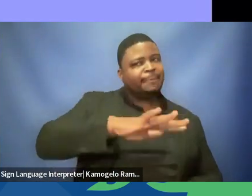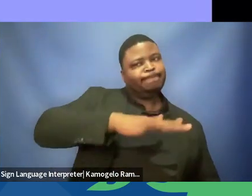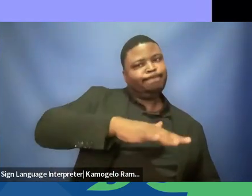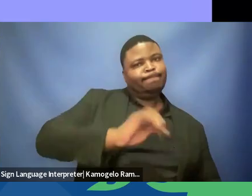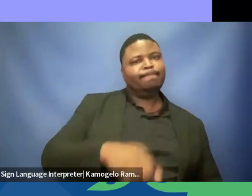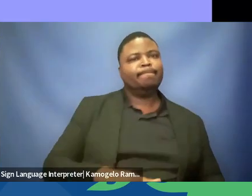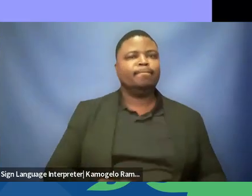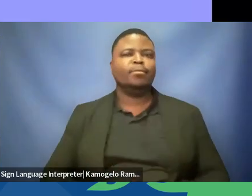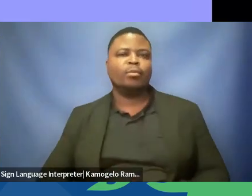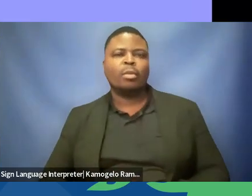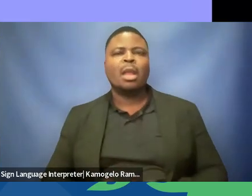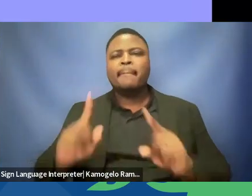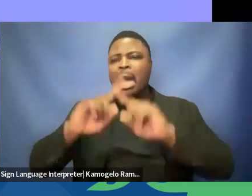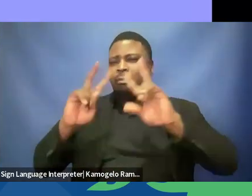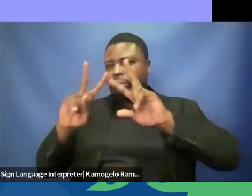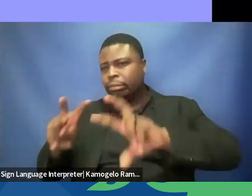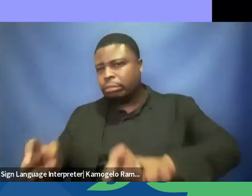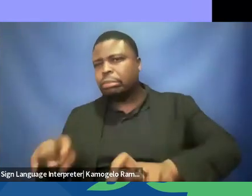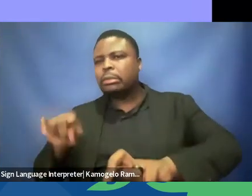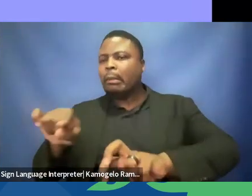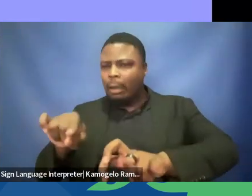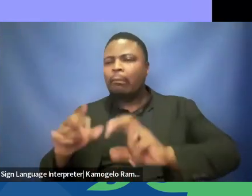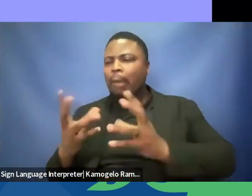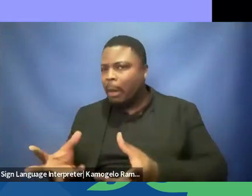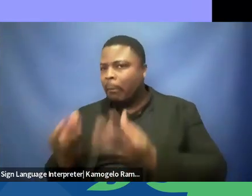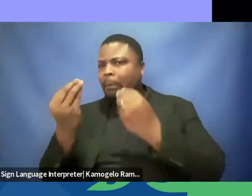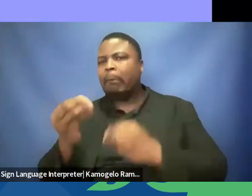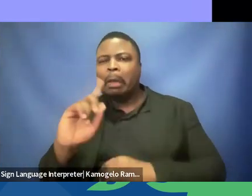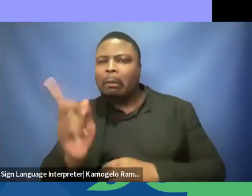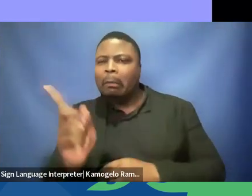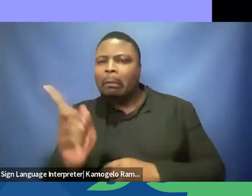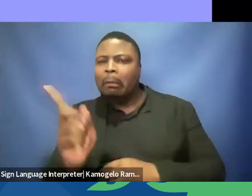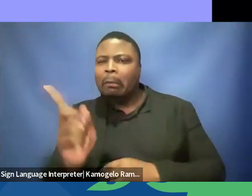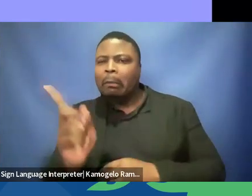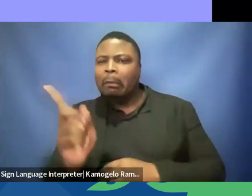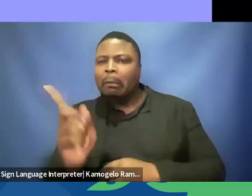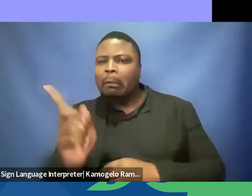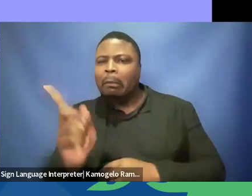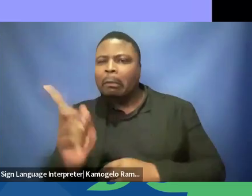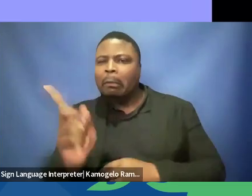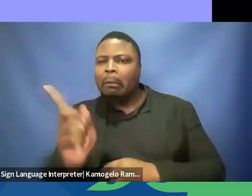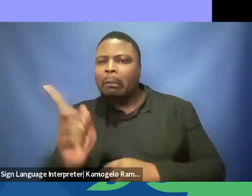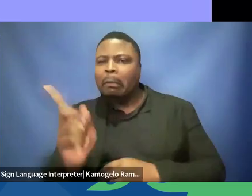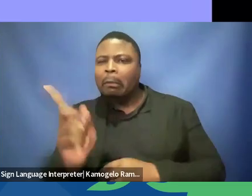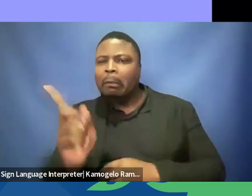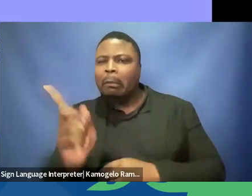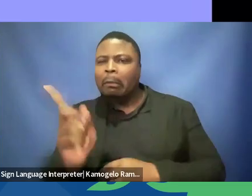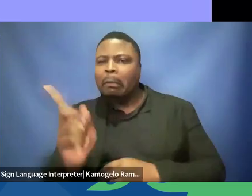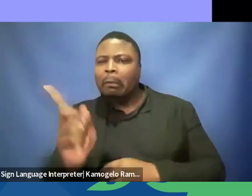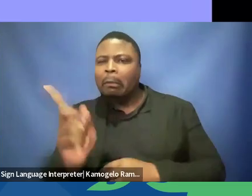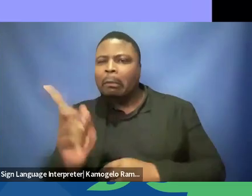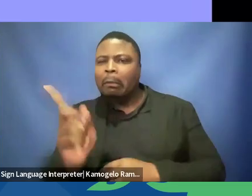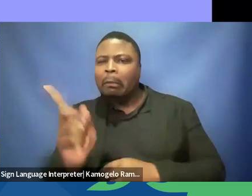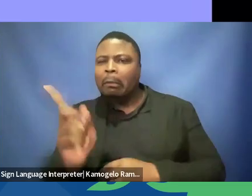What were our outcomes? Um, in health and harm reduction, we had increased